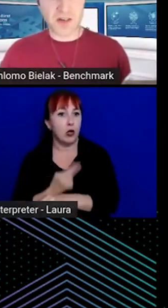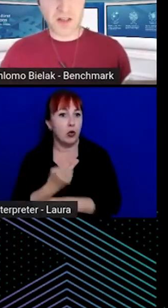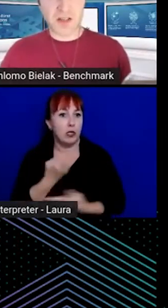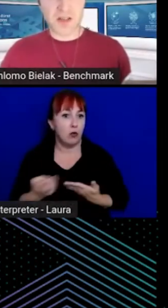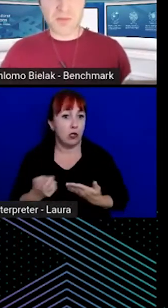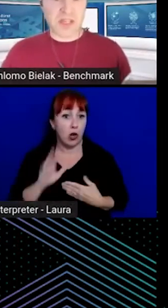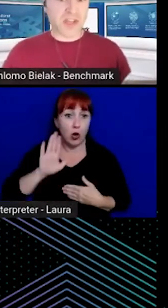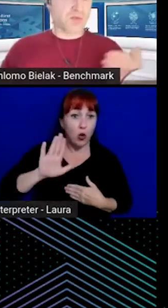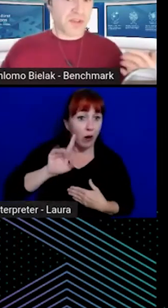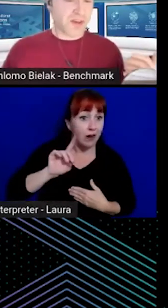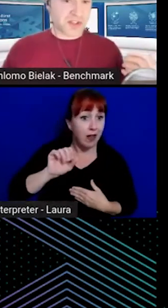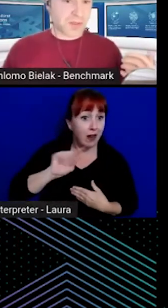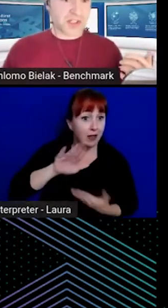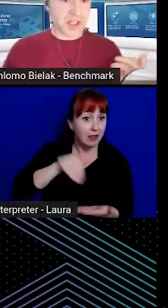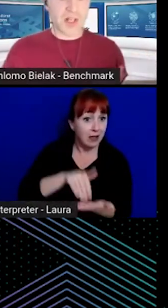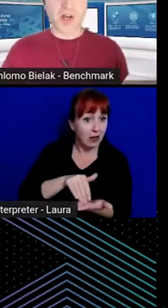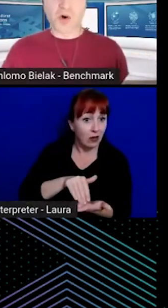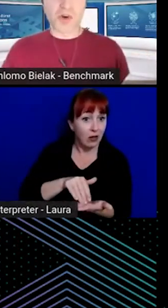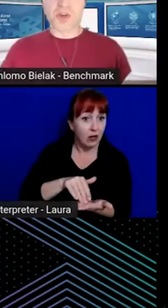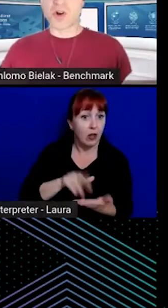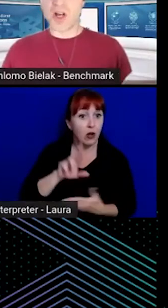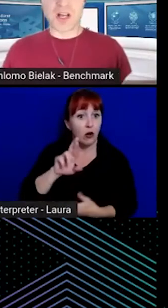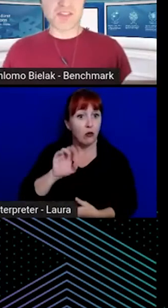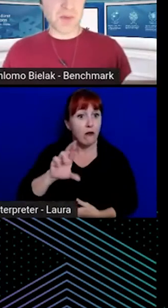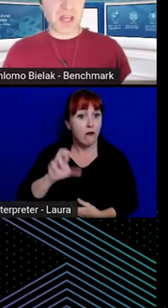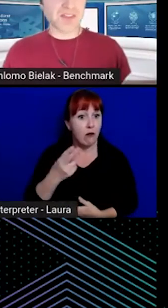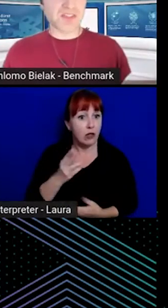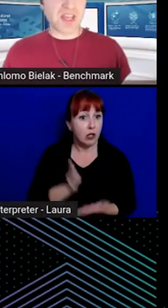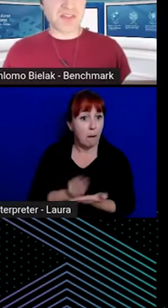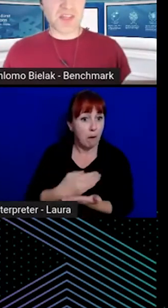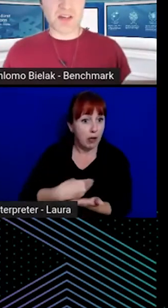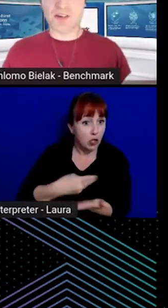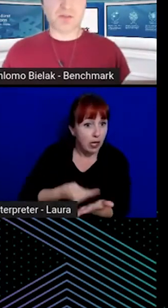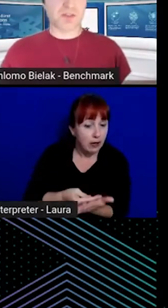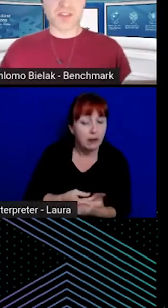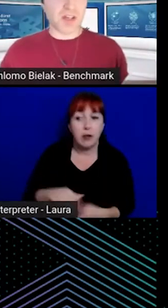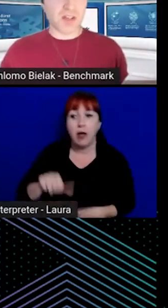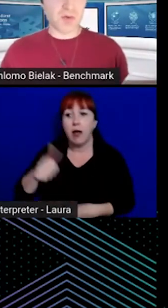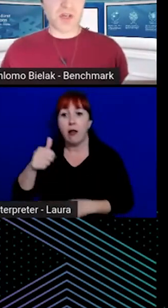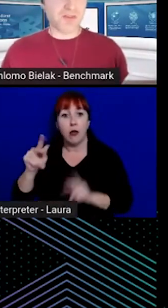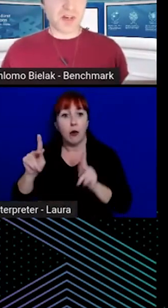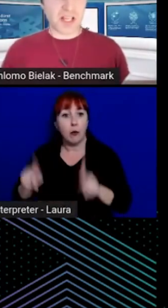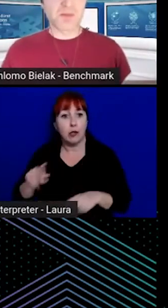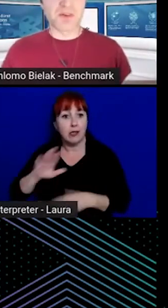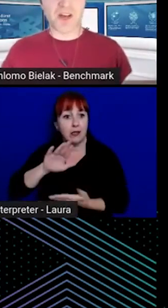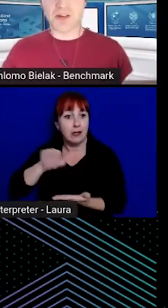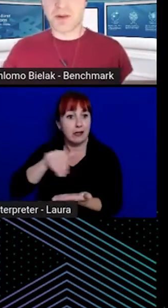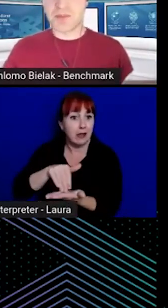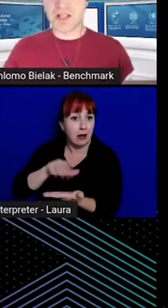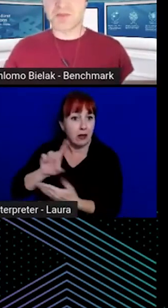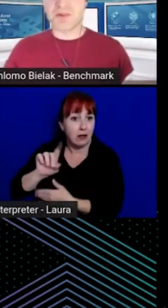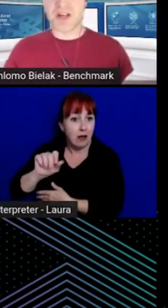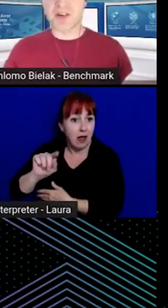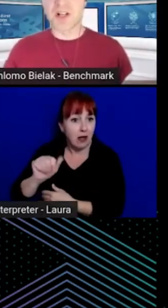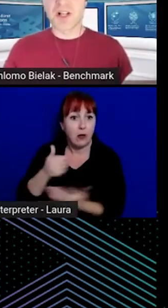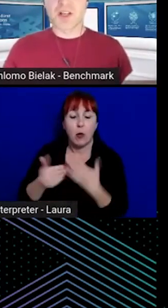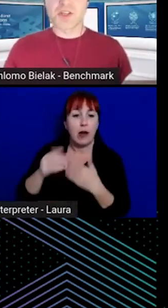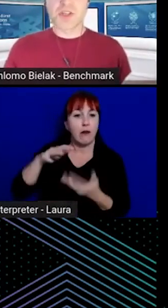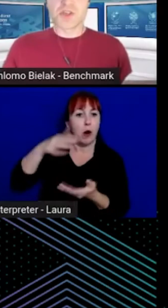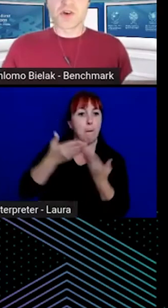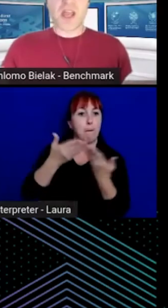center, meaning your refresh budget, or your someone else's data center, the top, you know, whatever cloud provider, public cloud